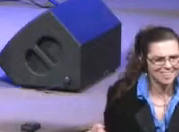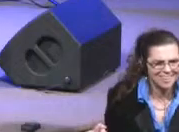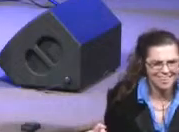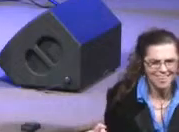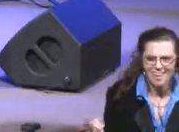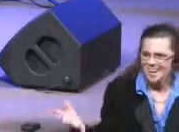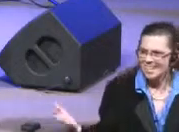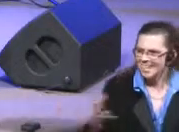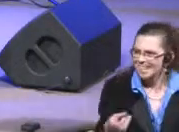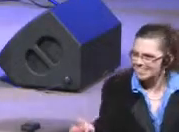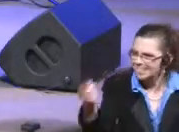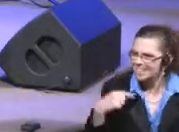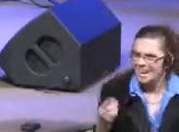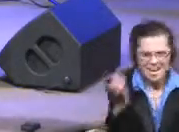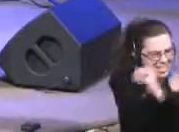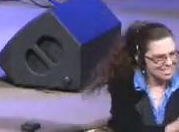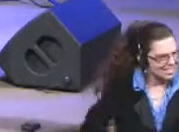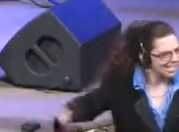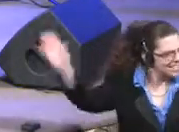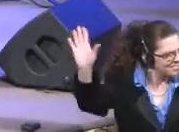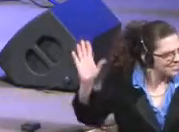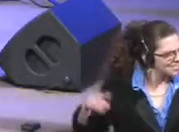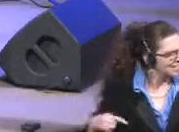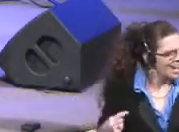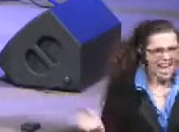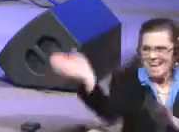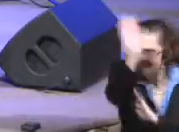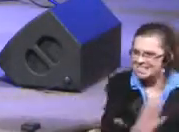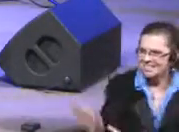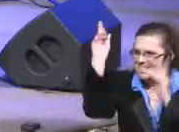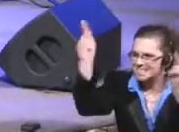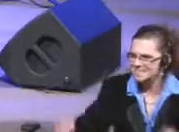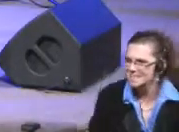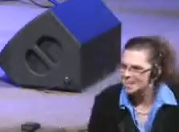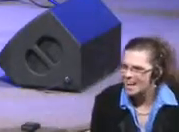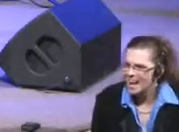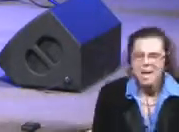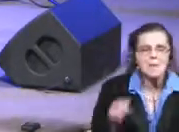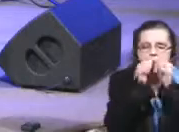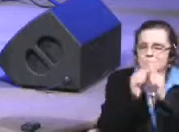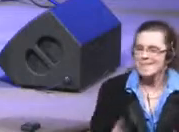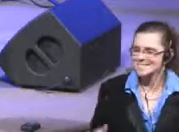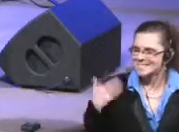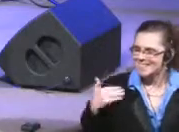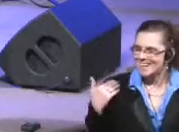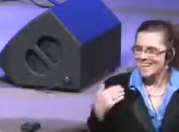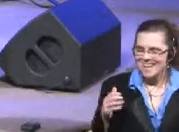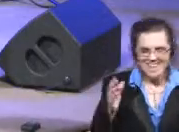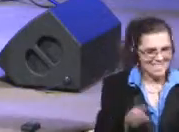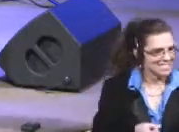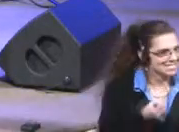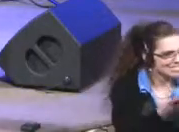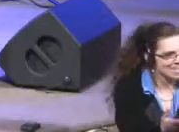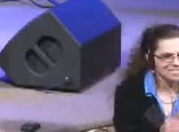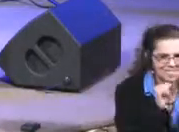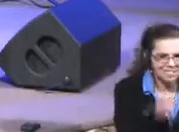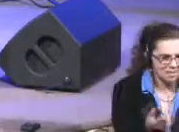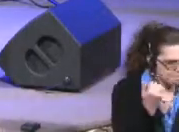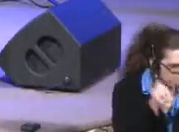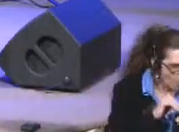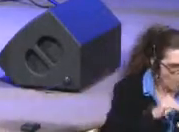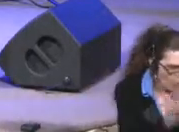discharges debtors. He delivers the captive. He defends the feeble. He blesses the young. He serves the unfortunate. He regards